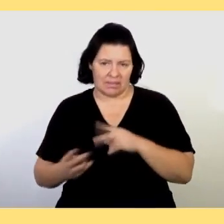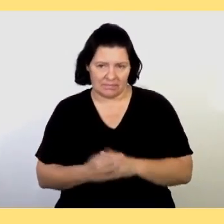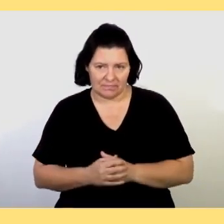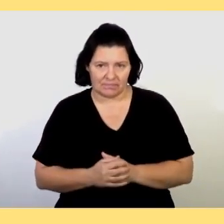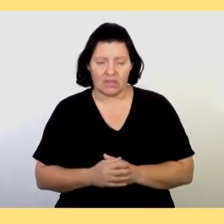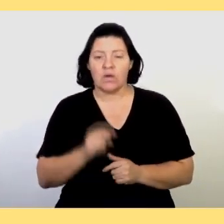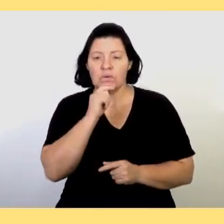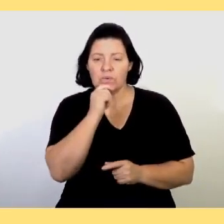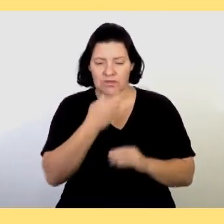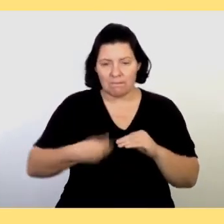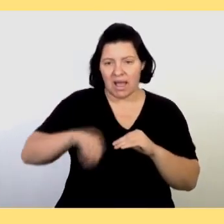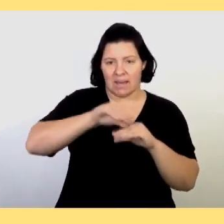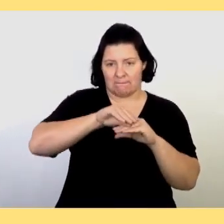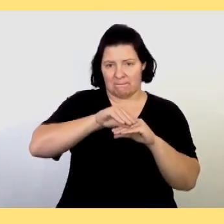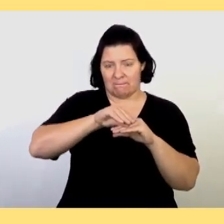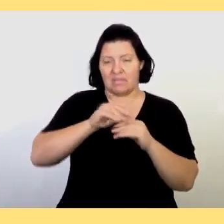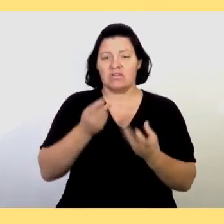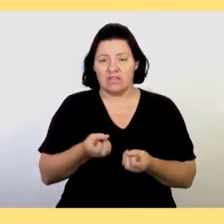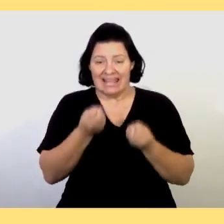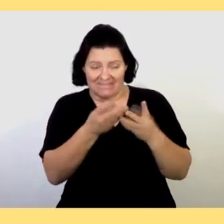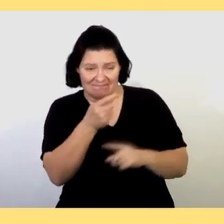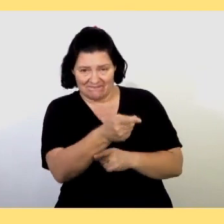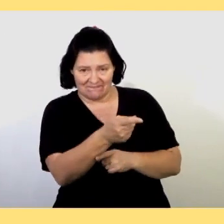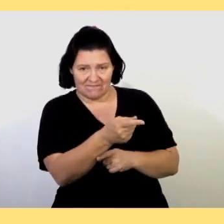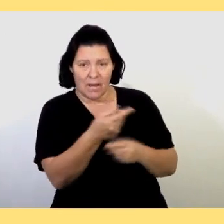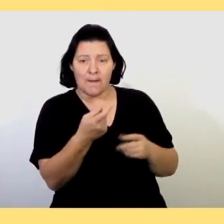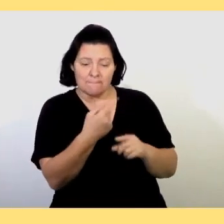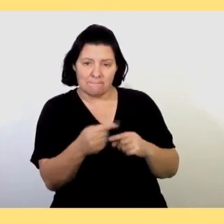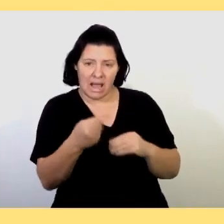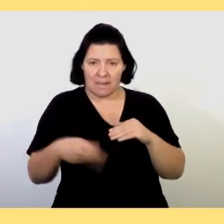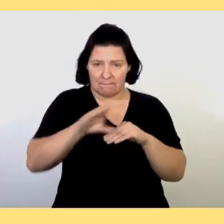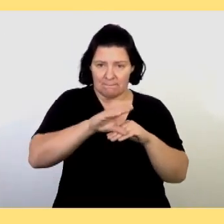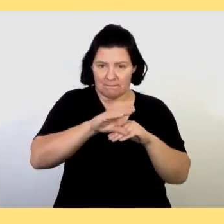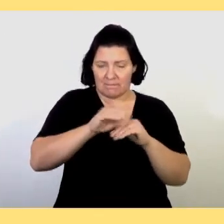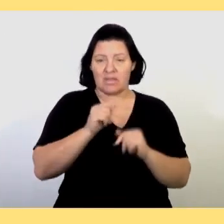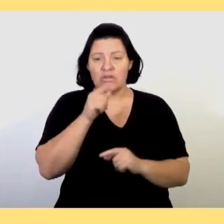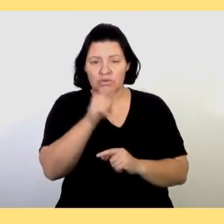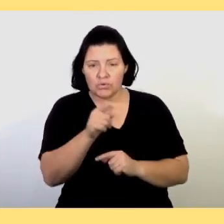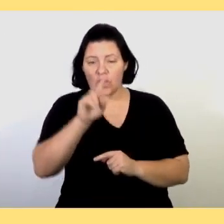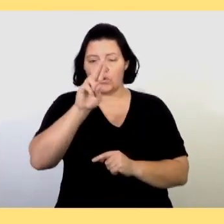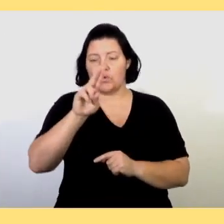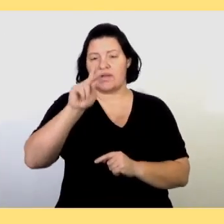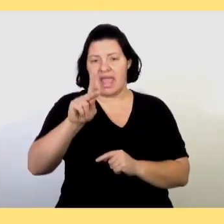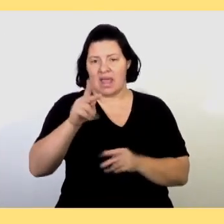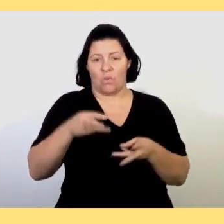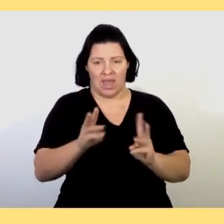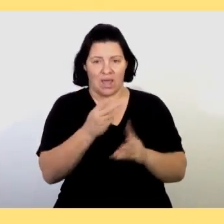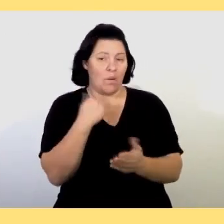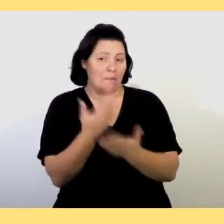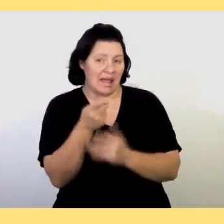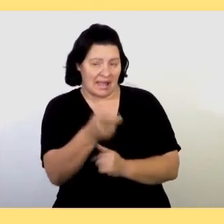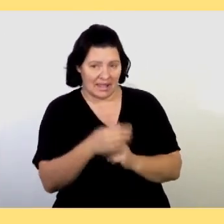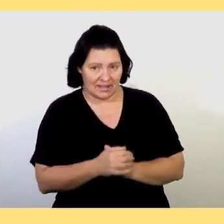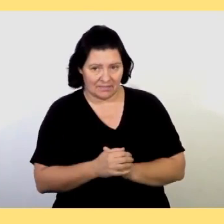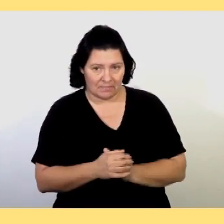The business uses a markup. So the moment they give you this, they're saying, remember the UK method. We're going to apply it